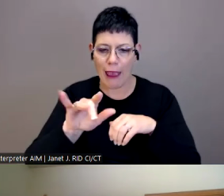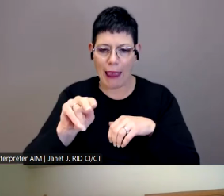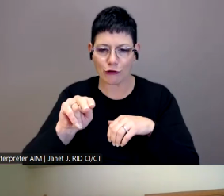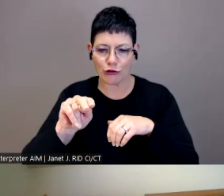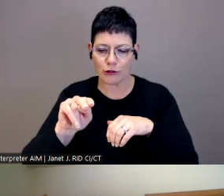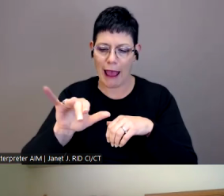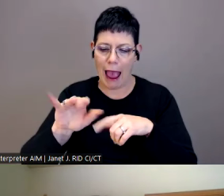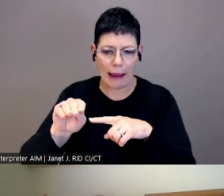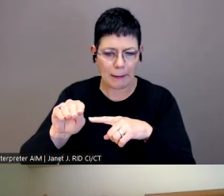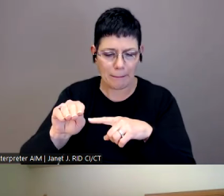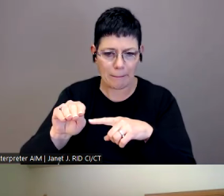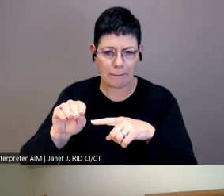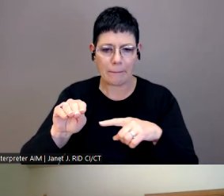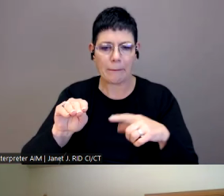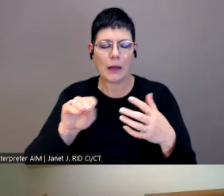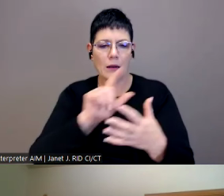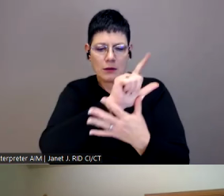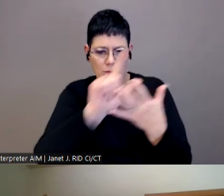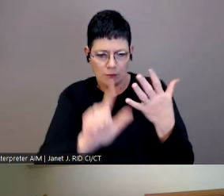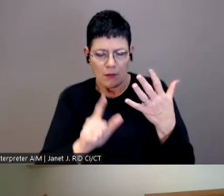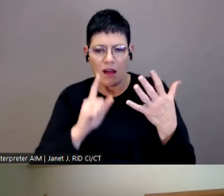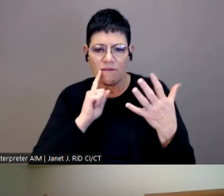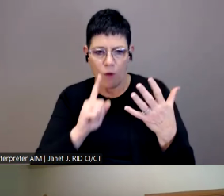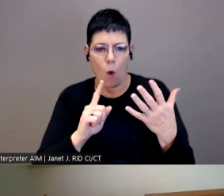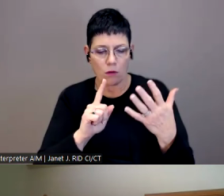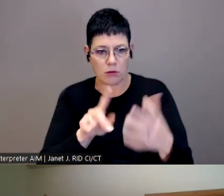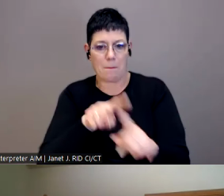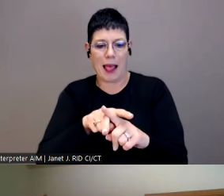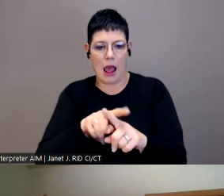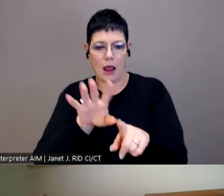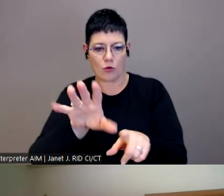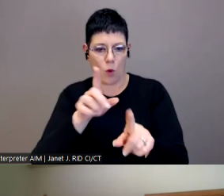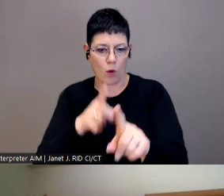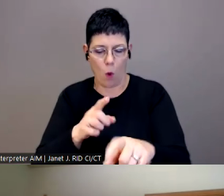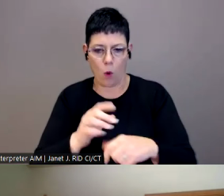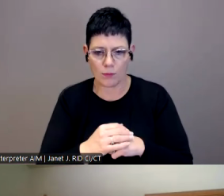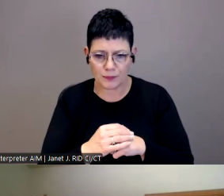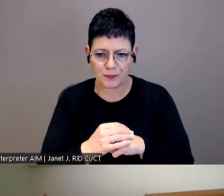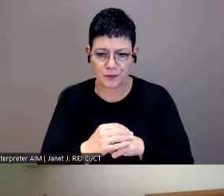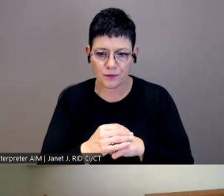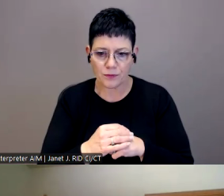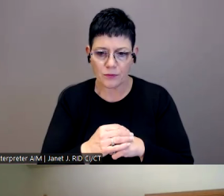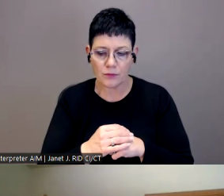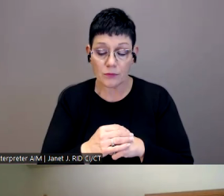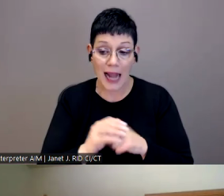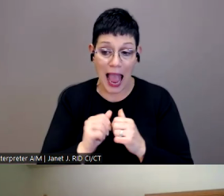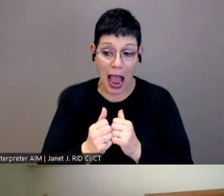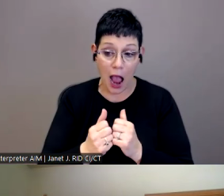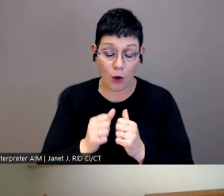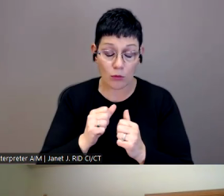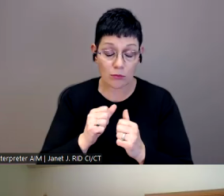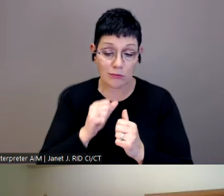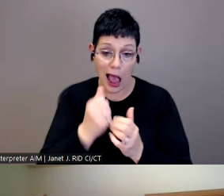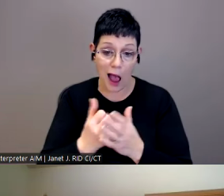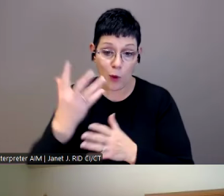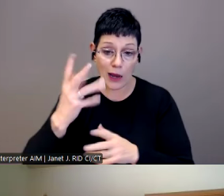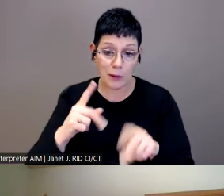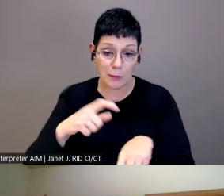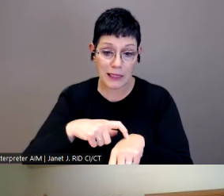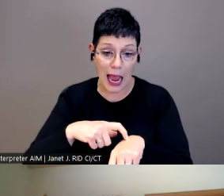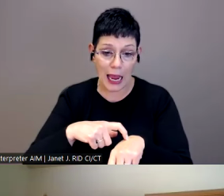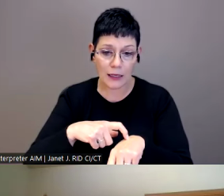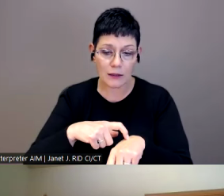where you're actually getting this in the works. And I think if we want to avoid wasting folks' time, if we want to avoid tokenizing people,